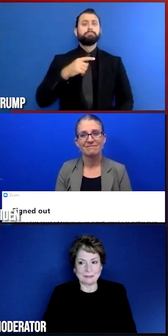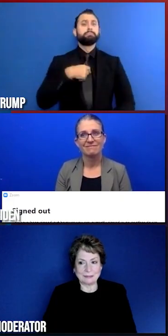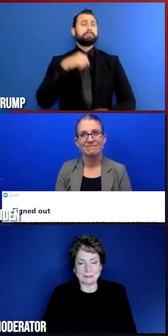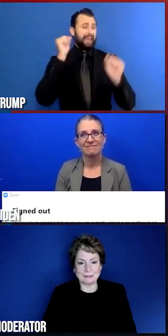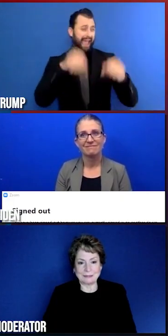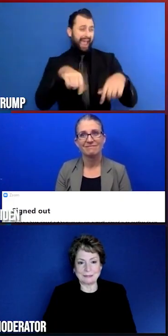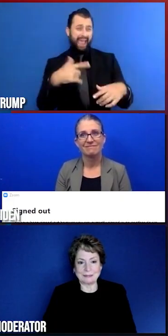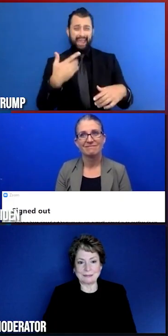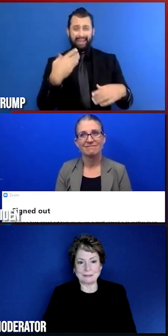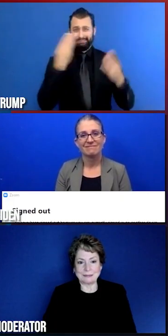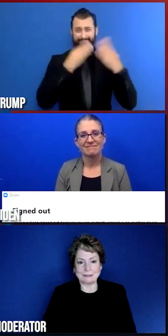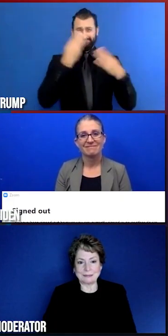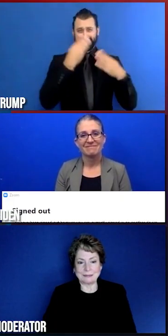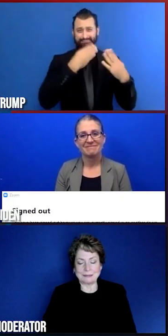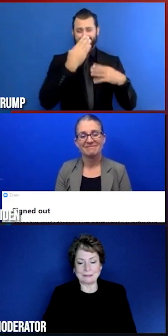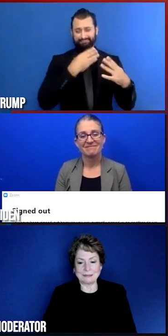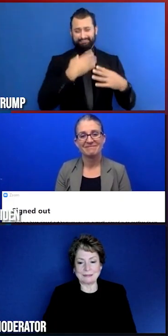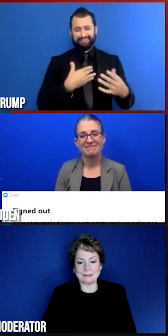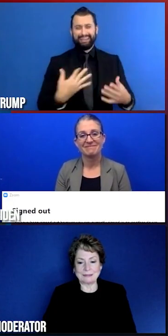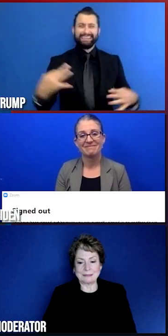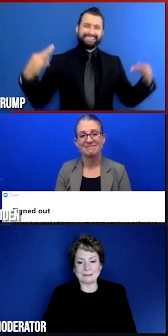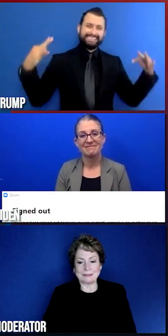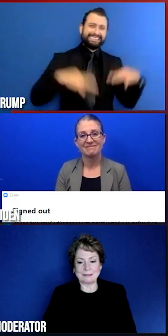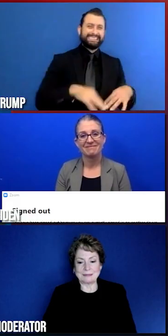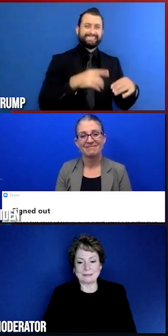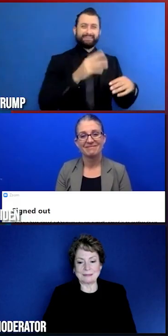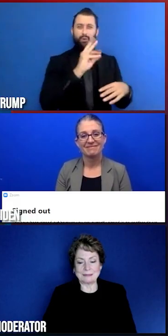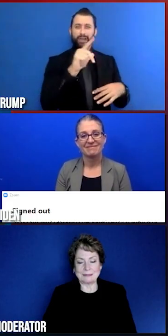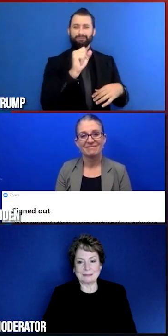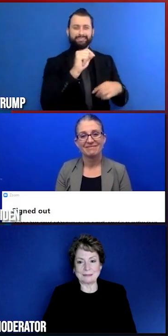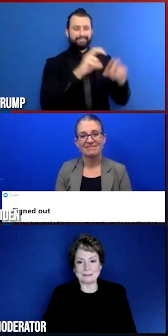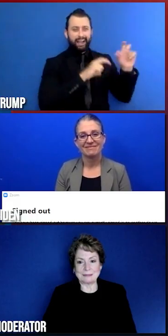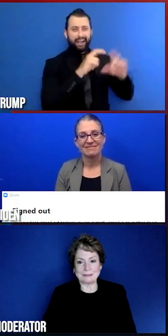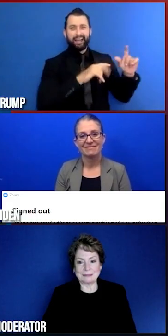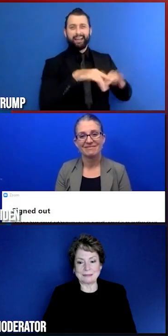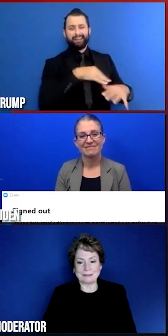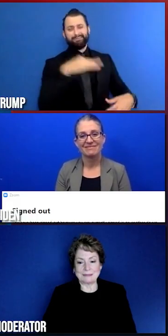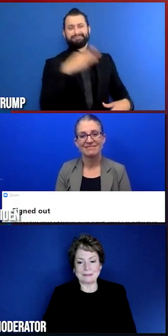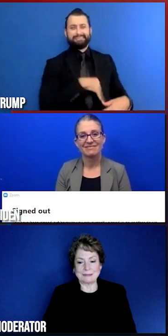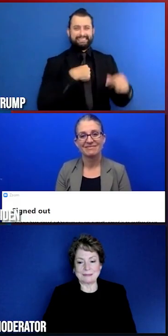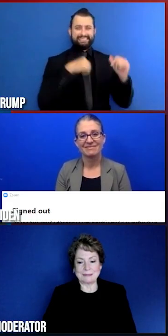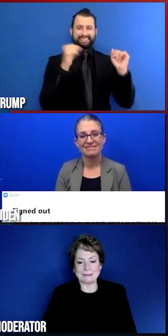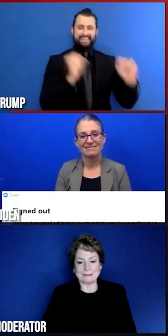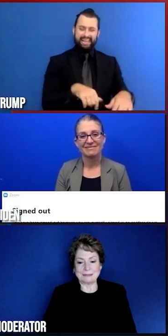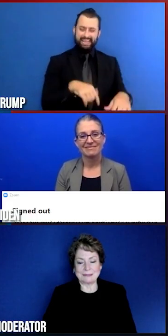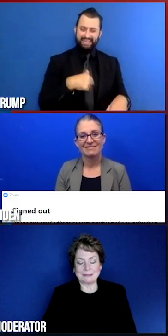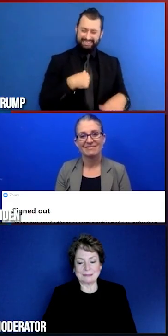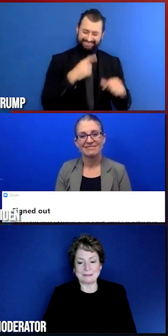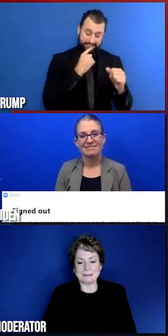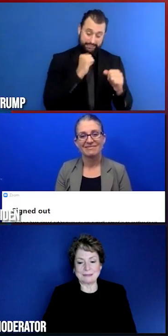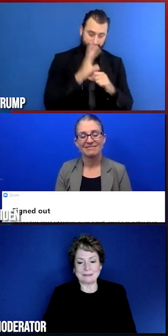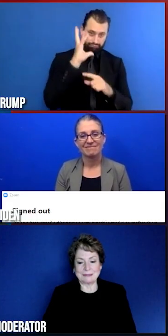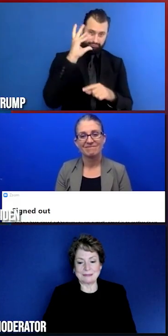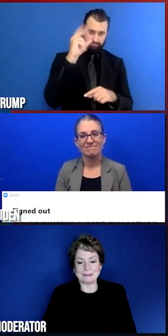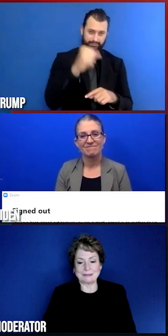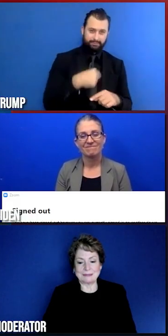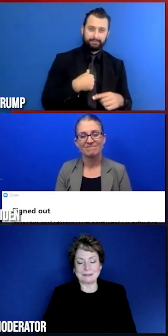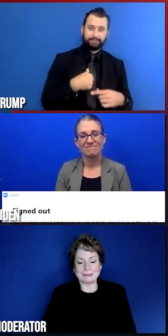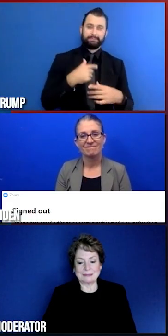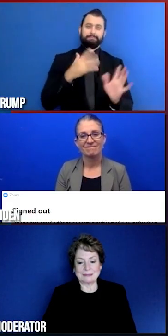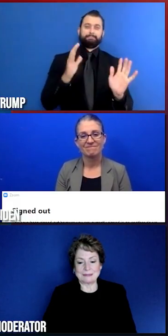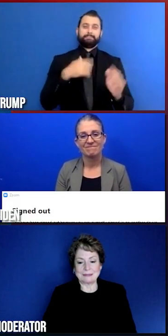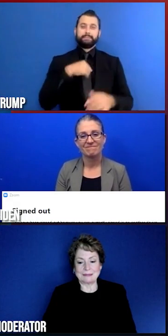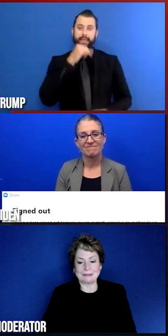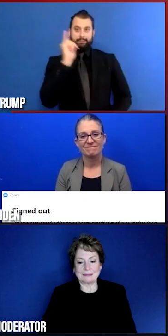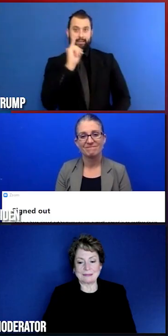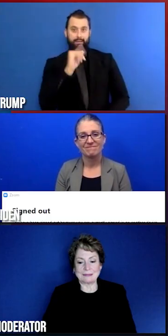like you wouldn't believe. We don't need money. We have plenty of money. In fact, we beat Hillary Clinton with a tiny fraction of the money that she was able to. All right, gentlemen, we're going to move